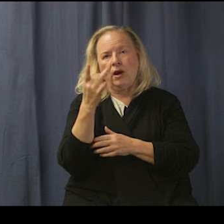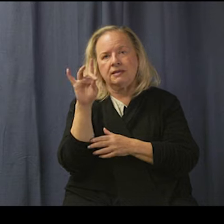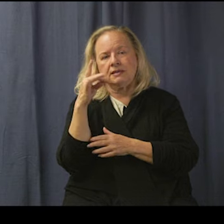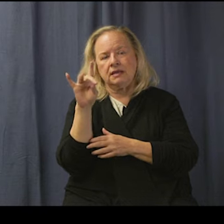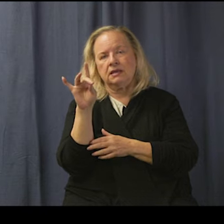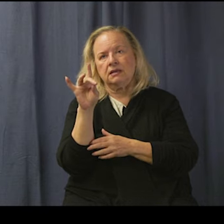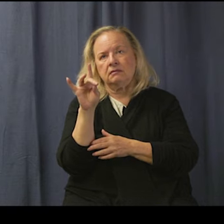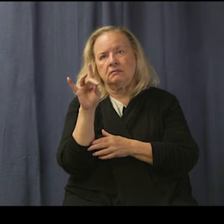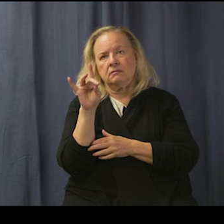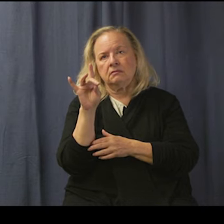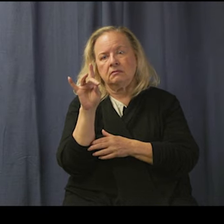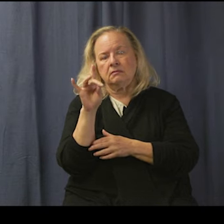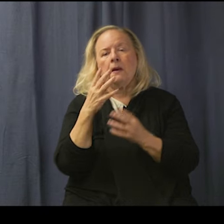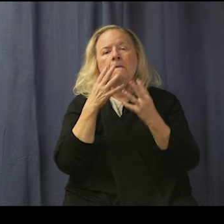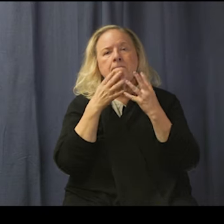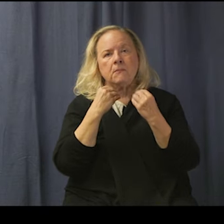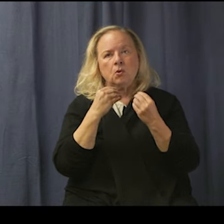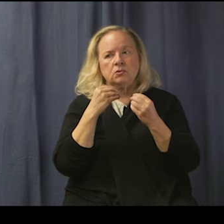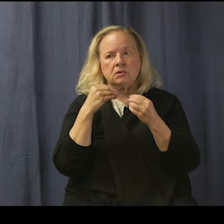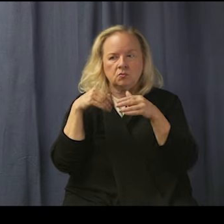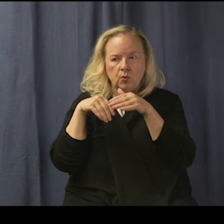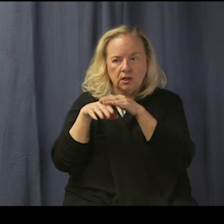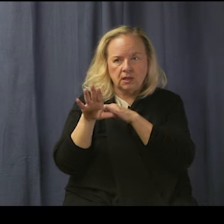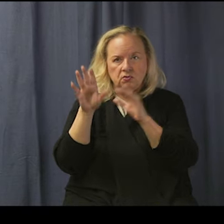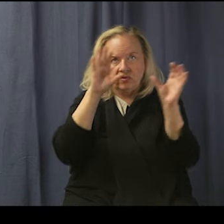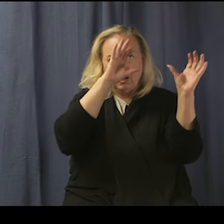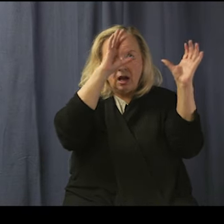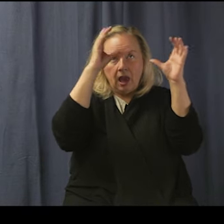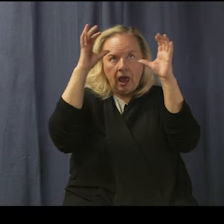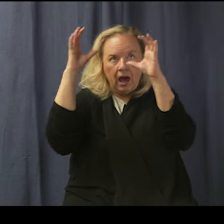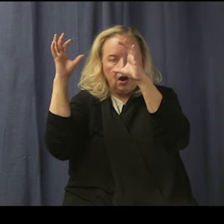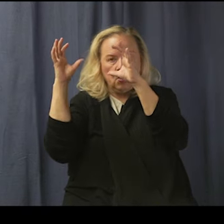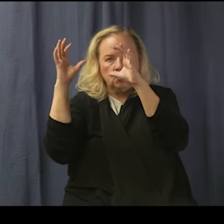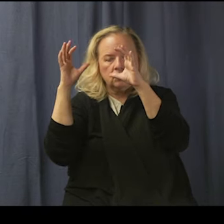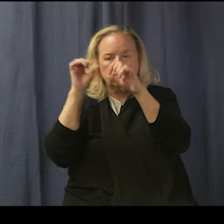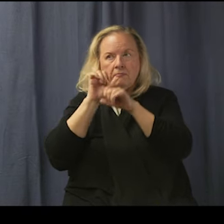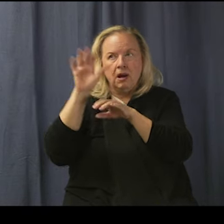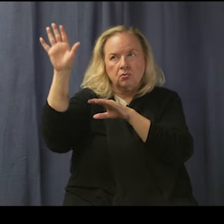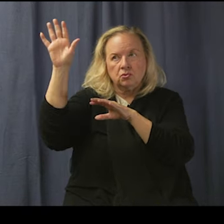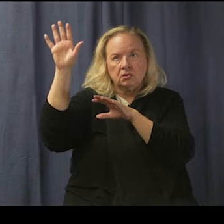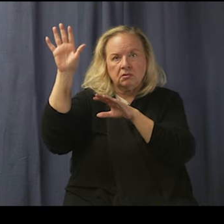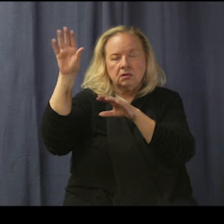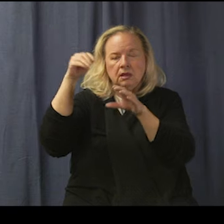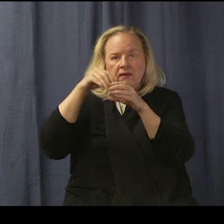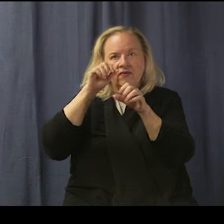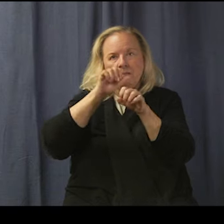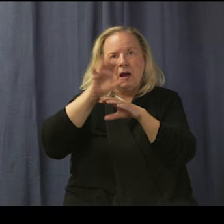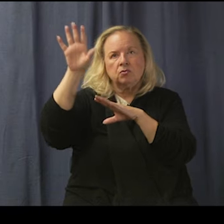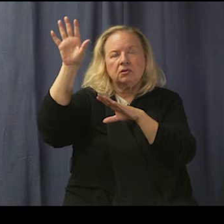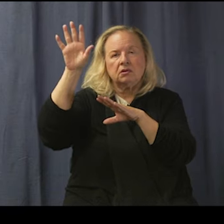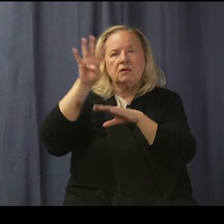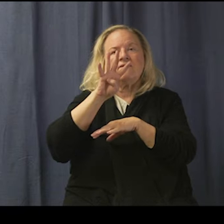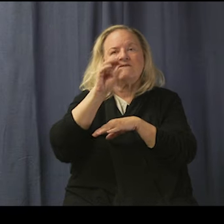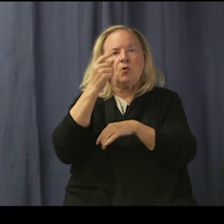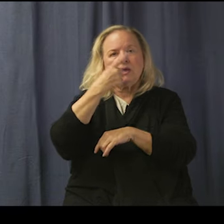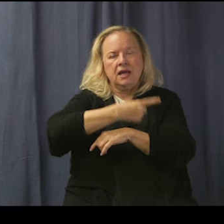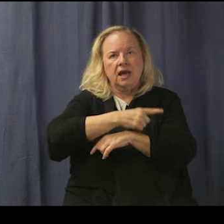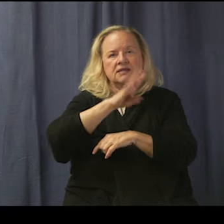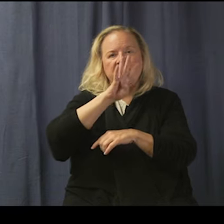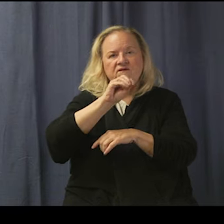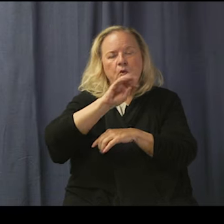24:18, Moses went into the midst of the cloud, got him up to the mount, and Moses was in the mount 40 days